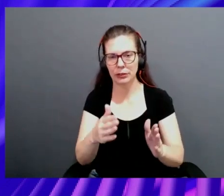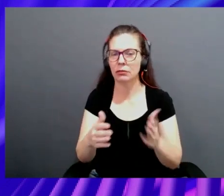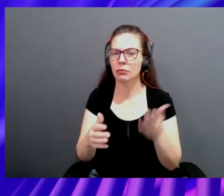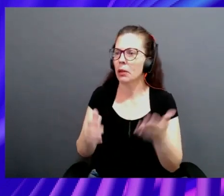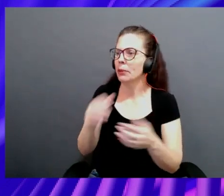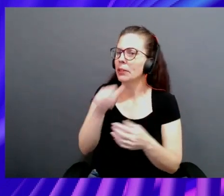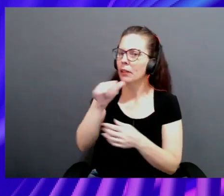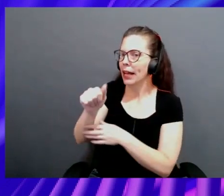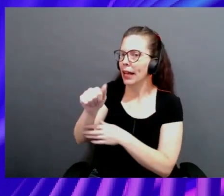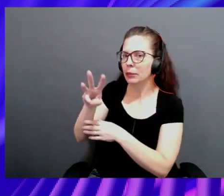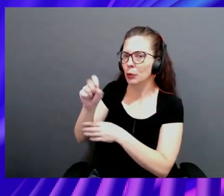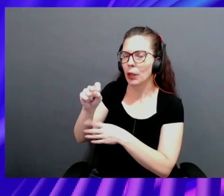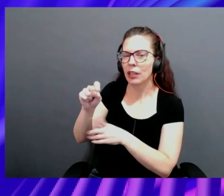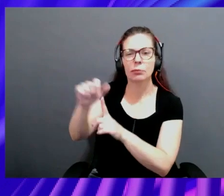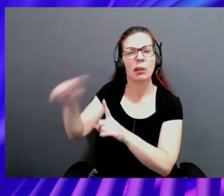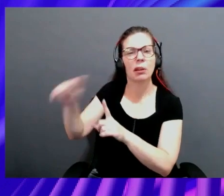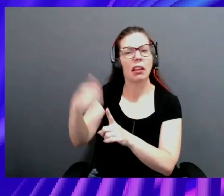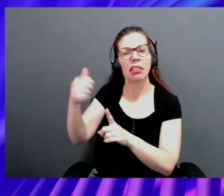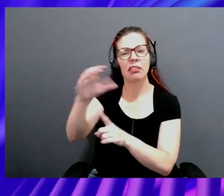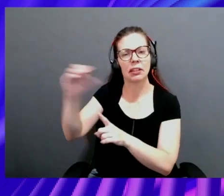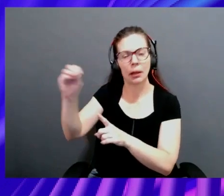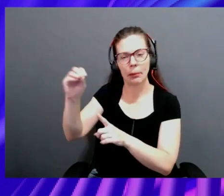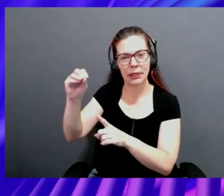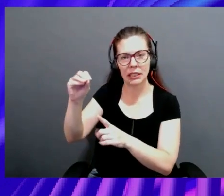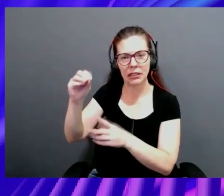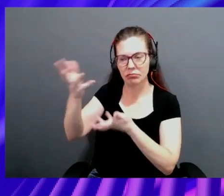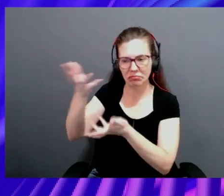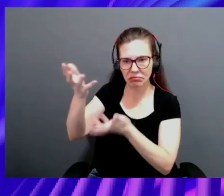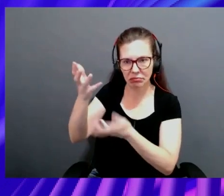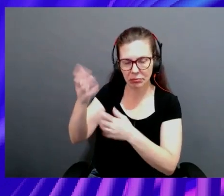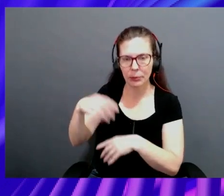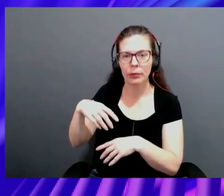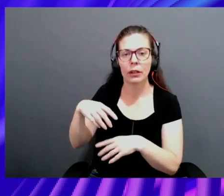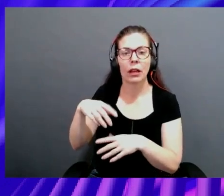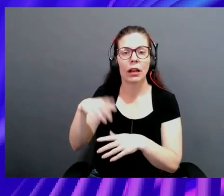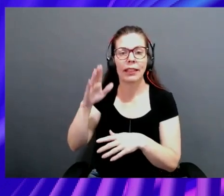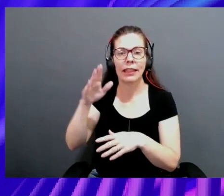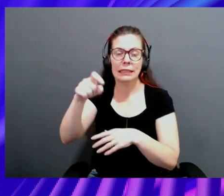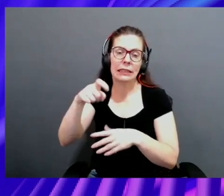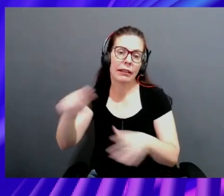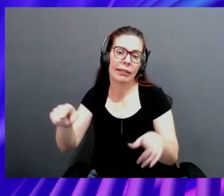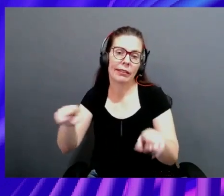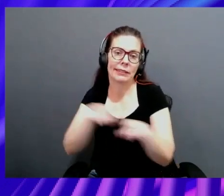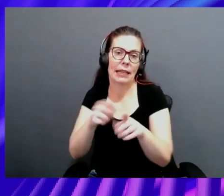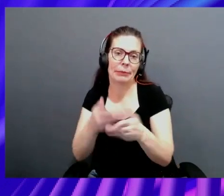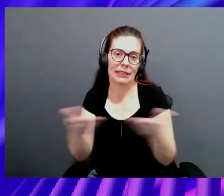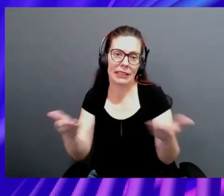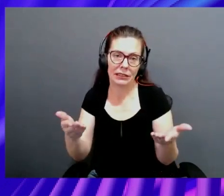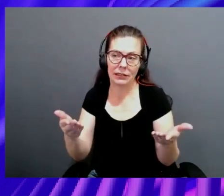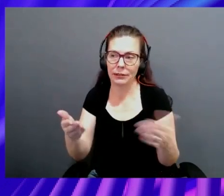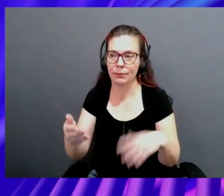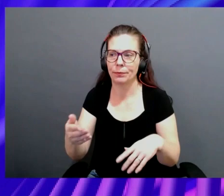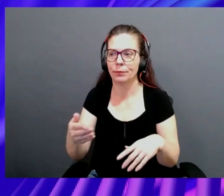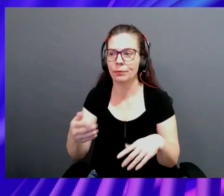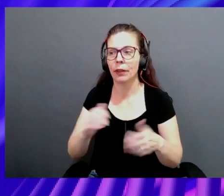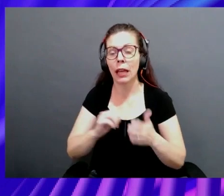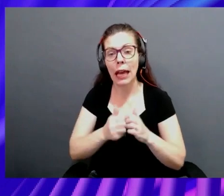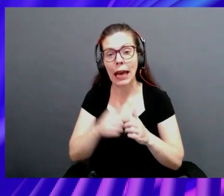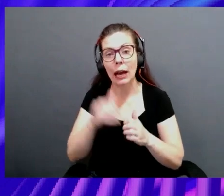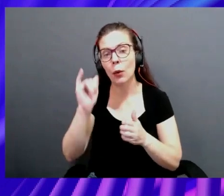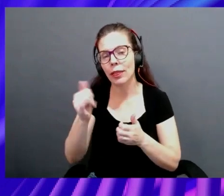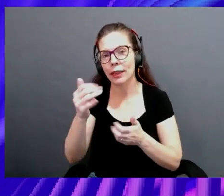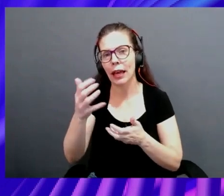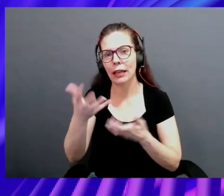to another vendor in any way, they're going to need the same things. How does this interact with